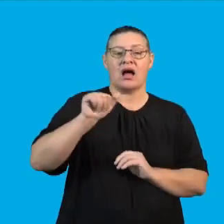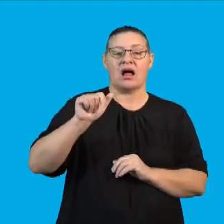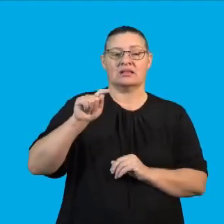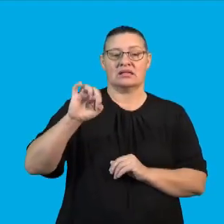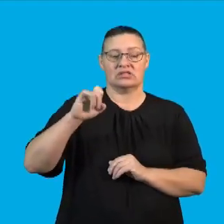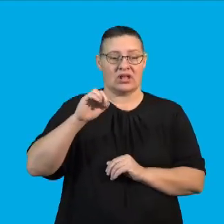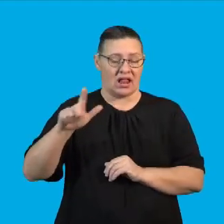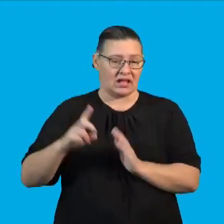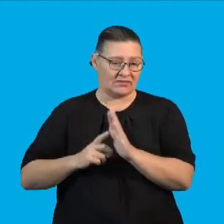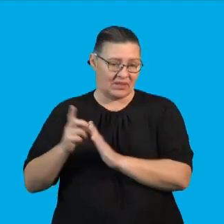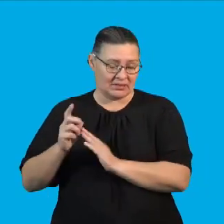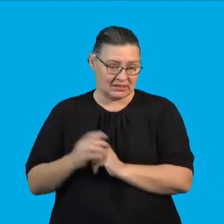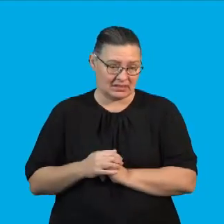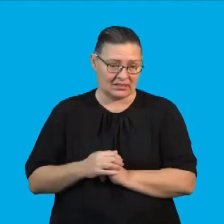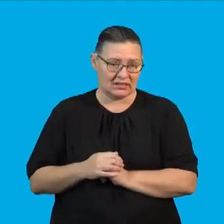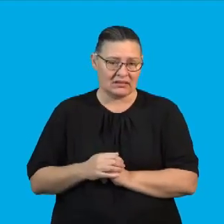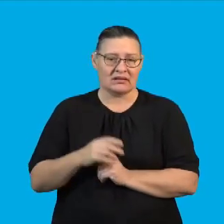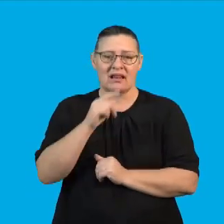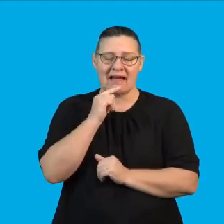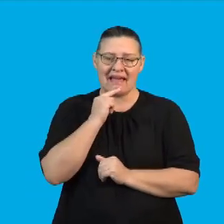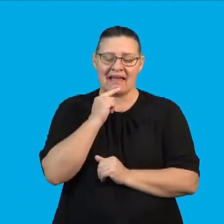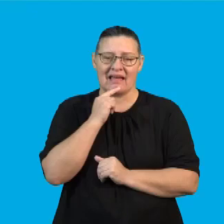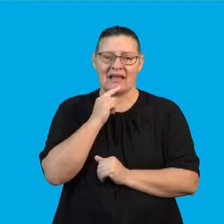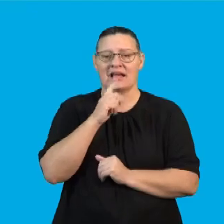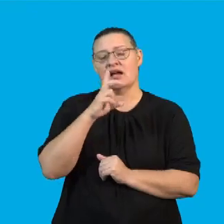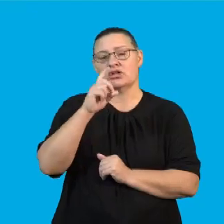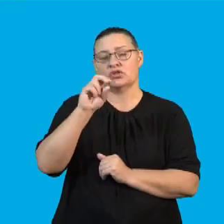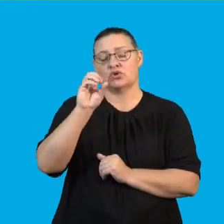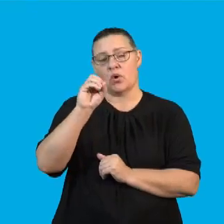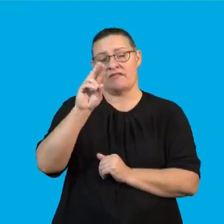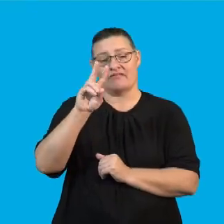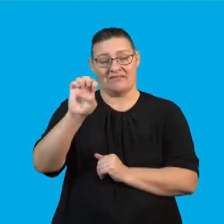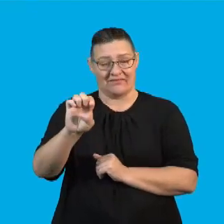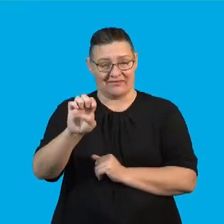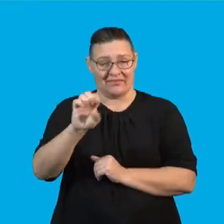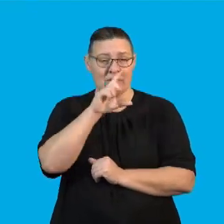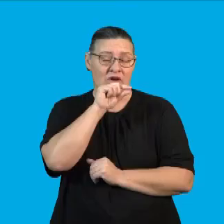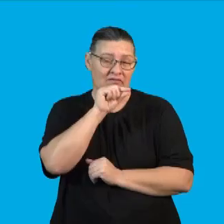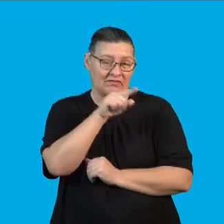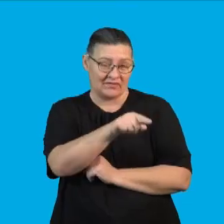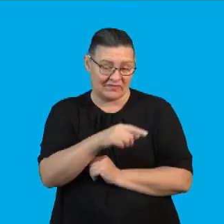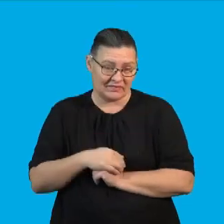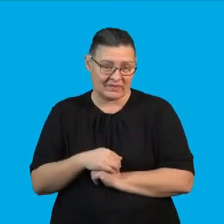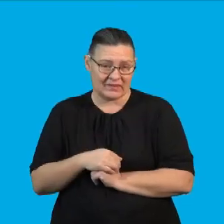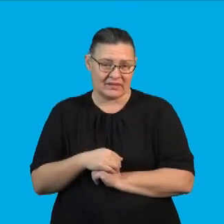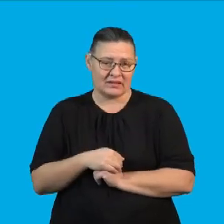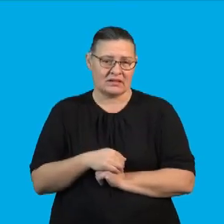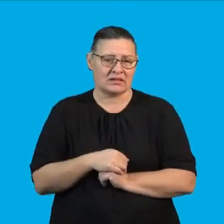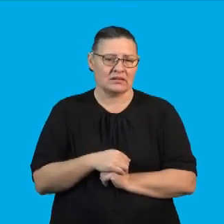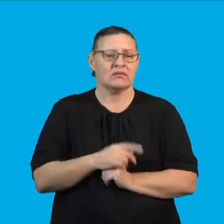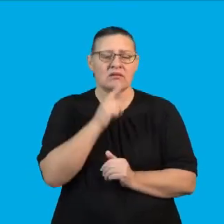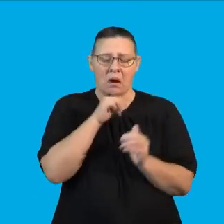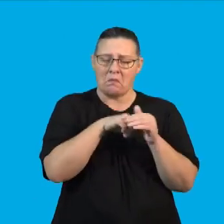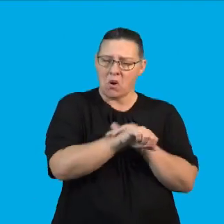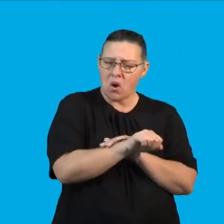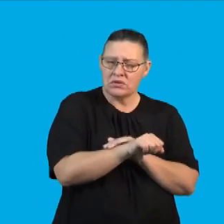of altricial development. Examples are birds like doves, see? So the small